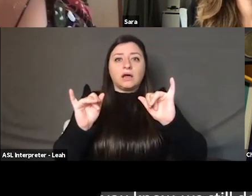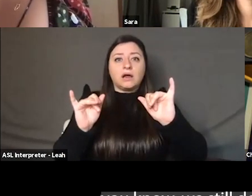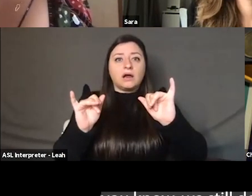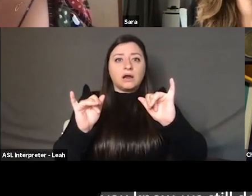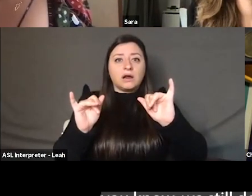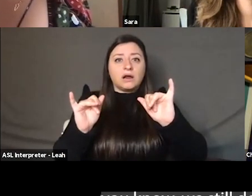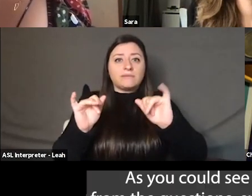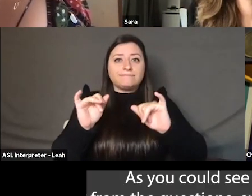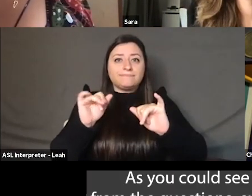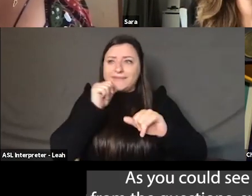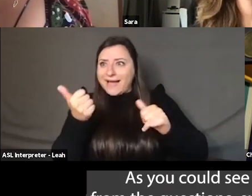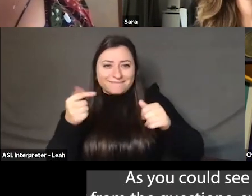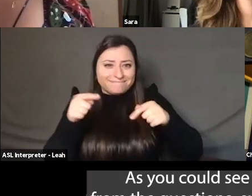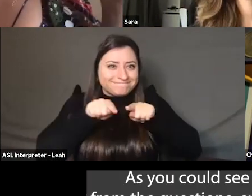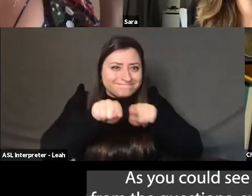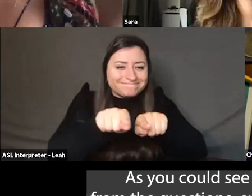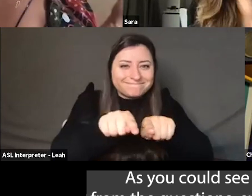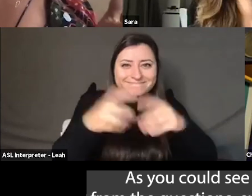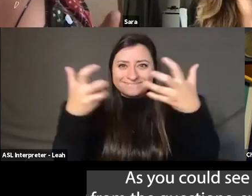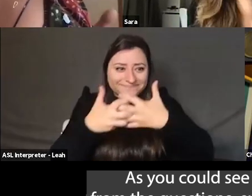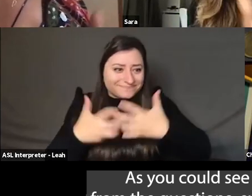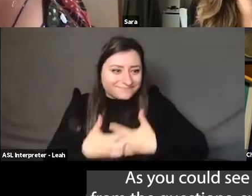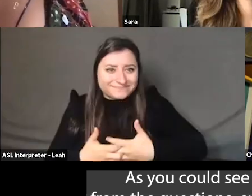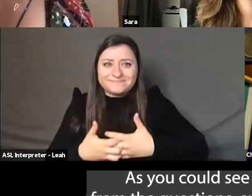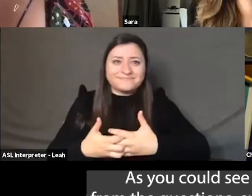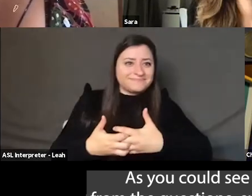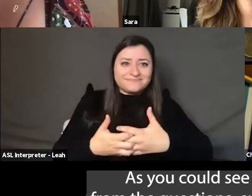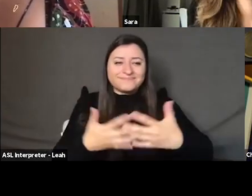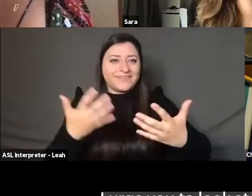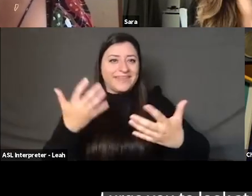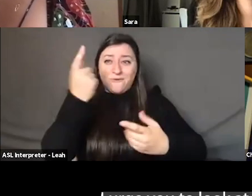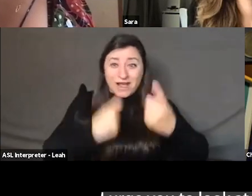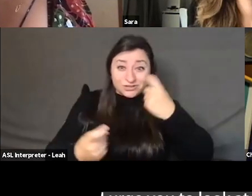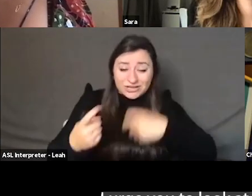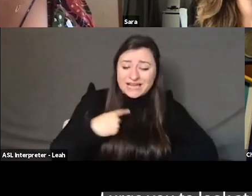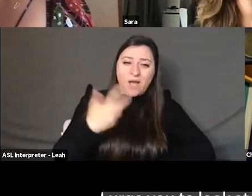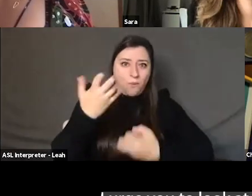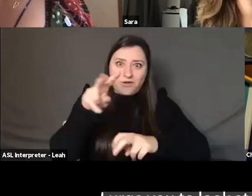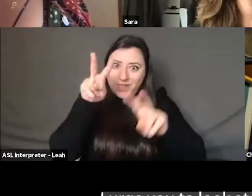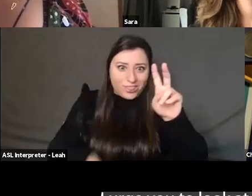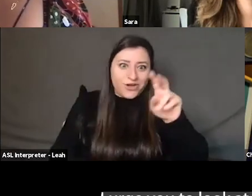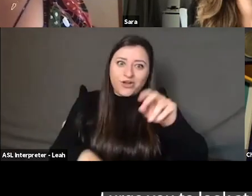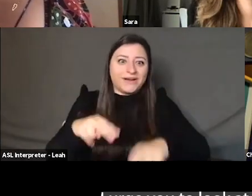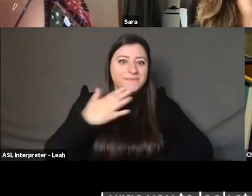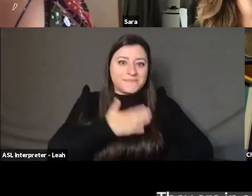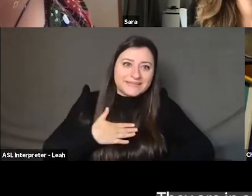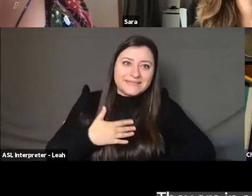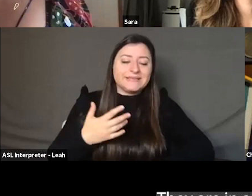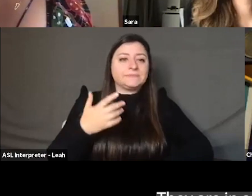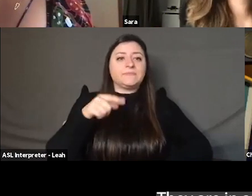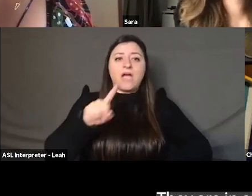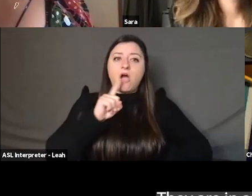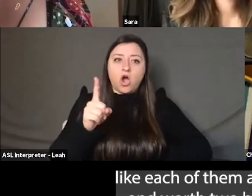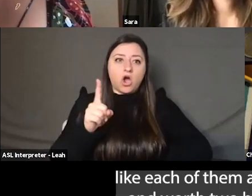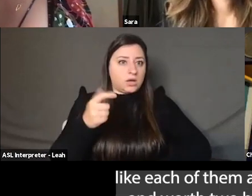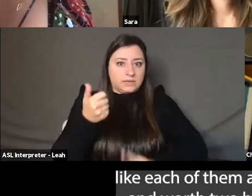we still don't align on them. As you could see from the chat, from the questions, every single question, I urge you to look at them very quickly. They are in